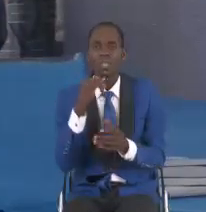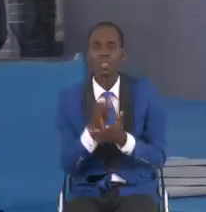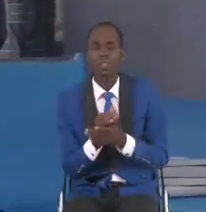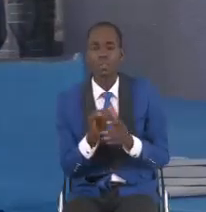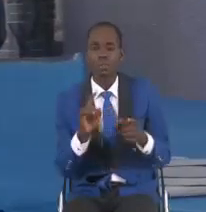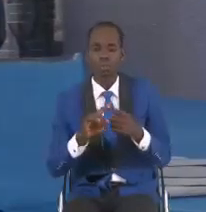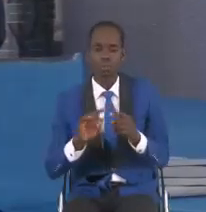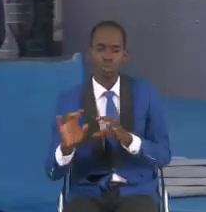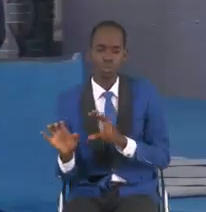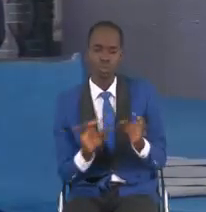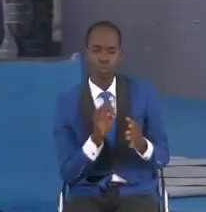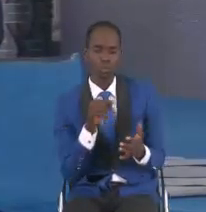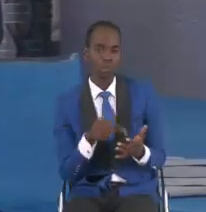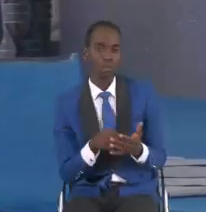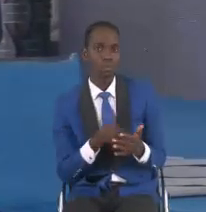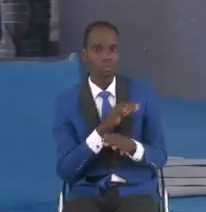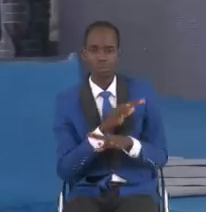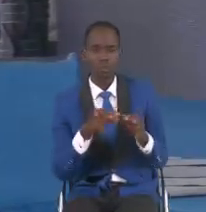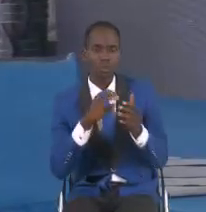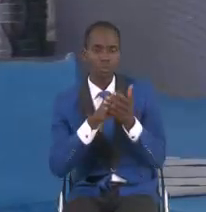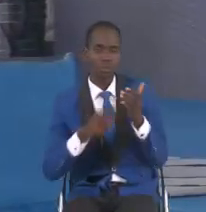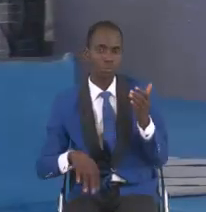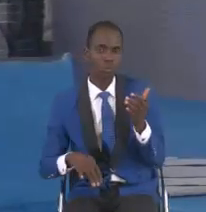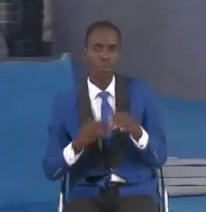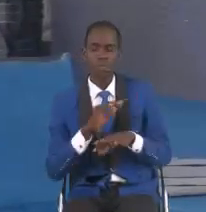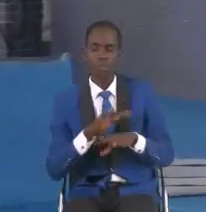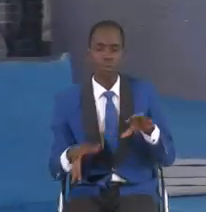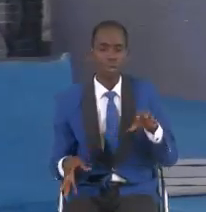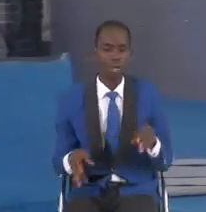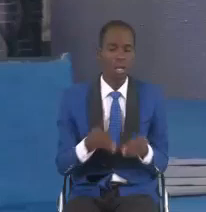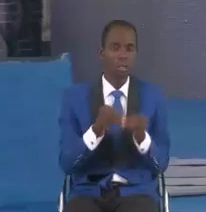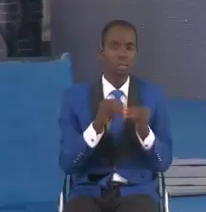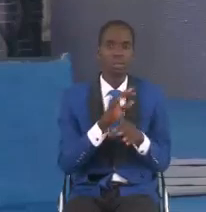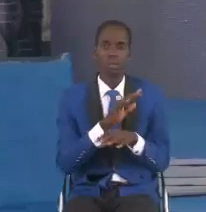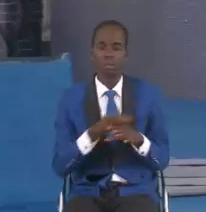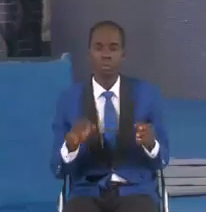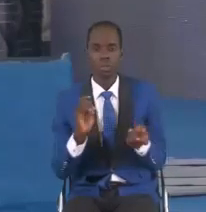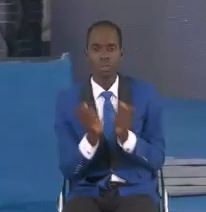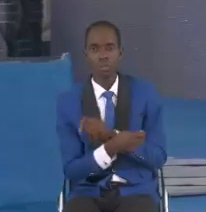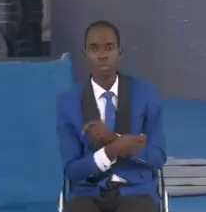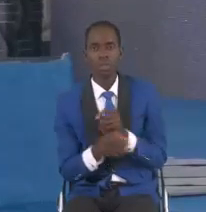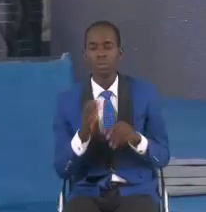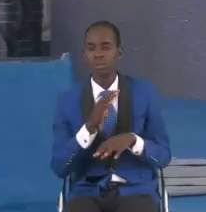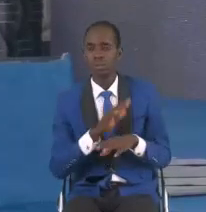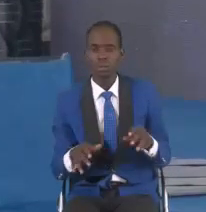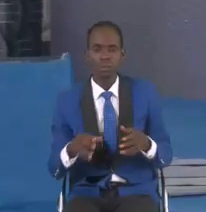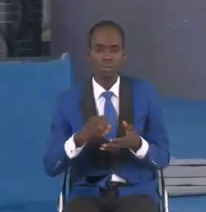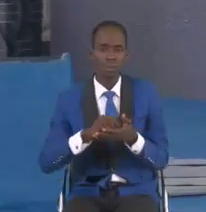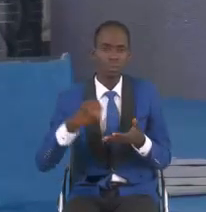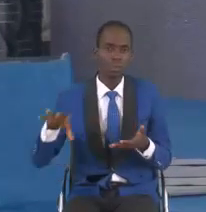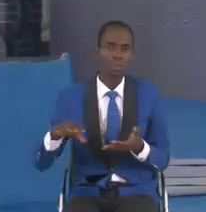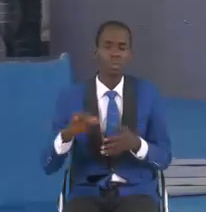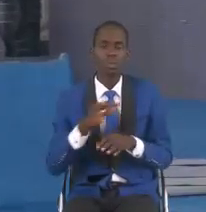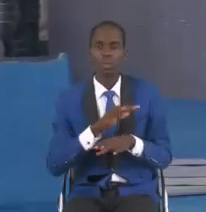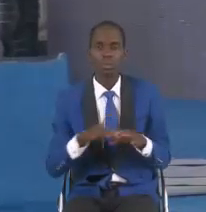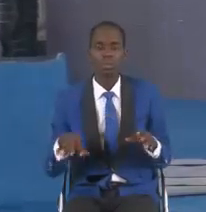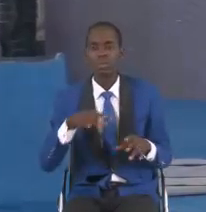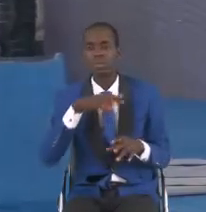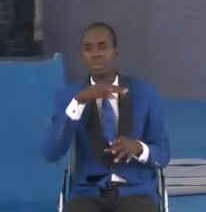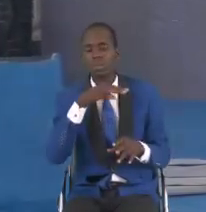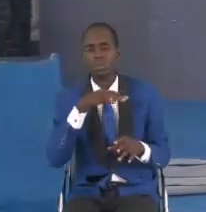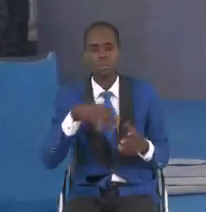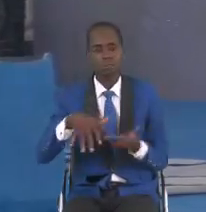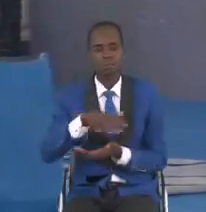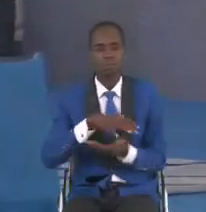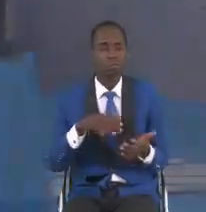this. Don't subtract, don't add, don't alter, don't mutilate, don't adulterate. The same